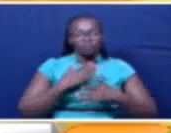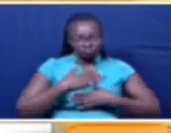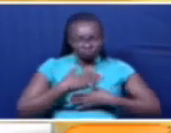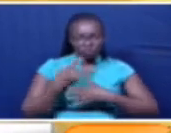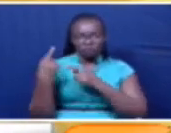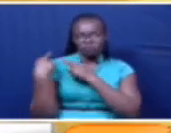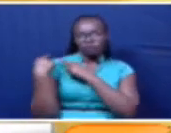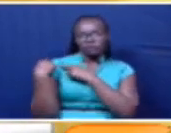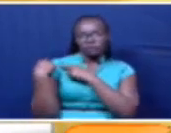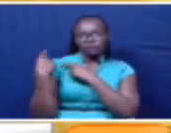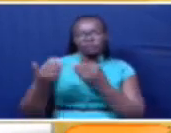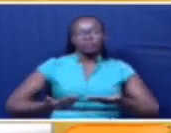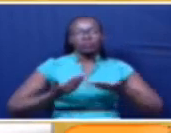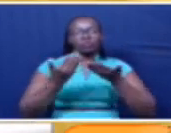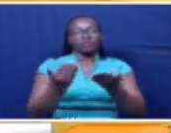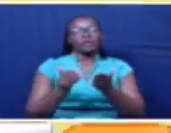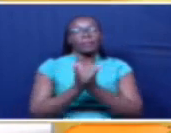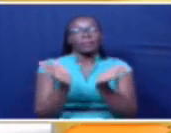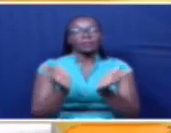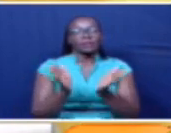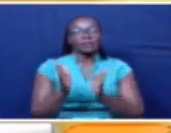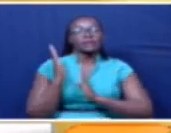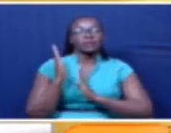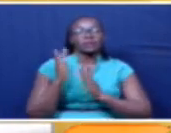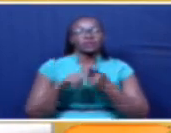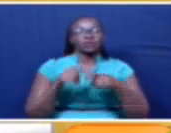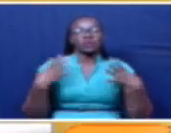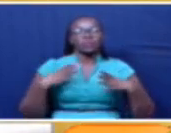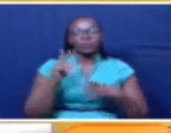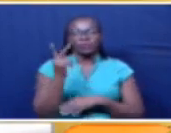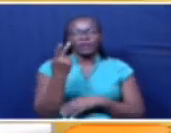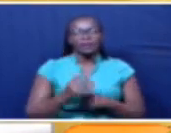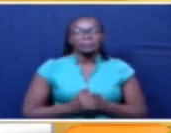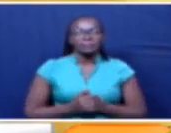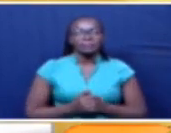of providing public safety and public security to the people of this country.